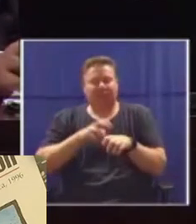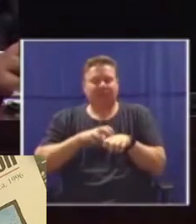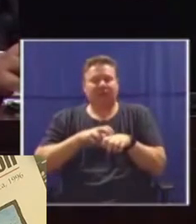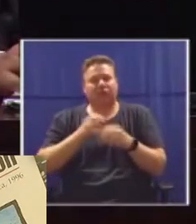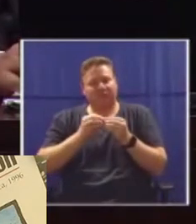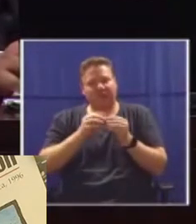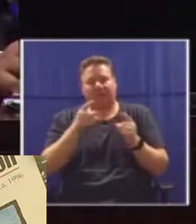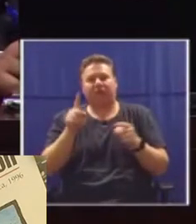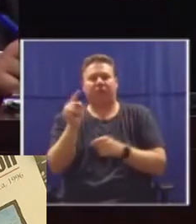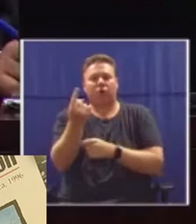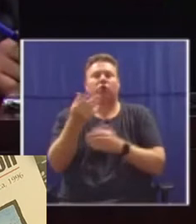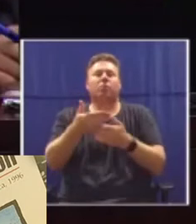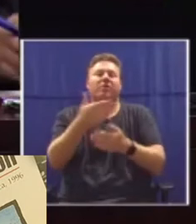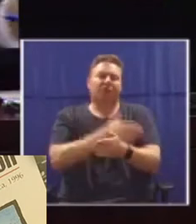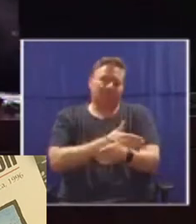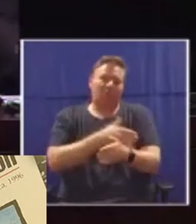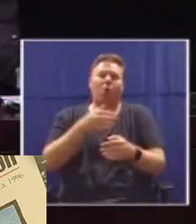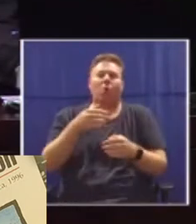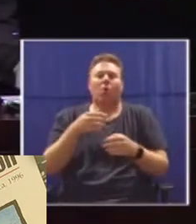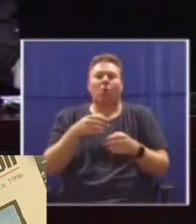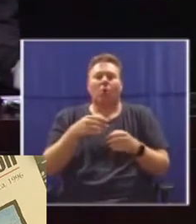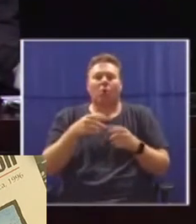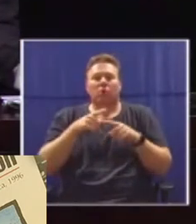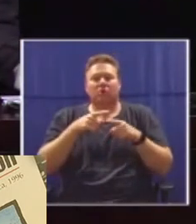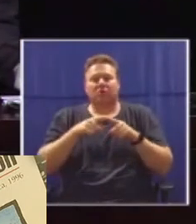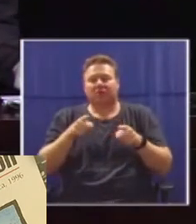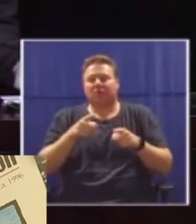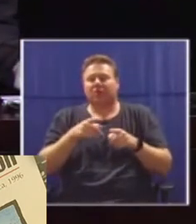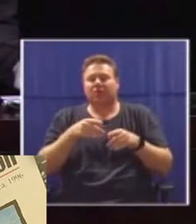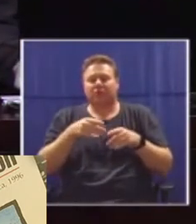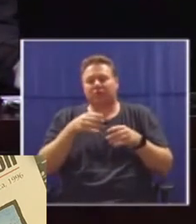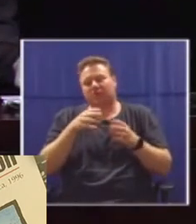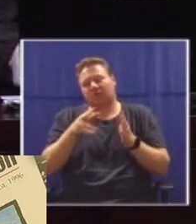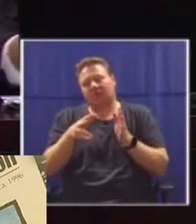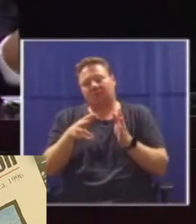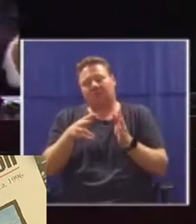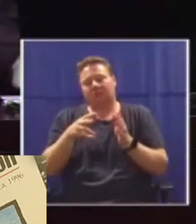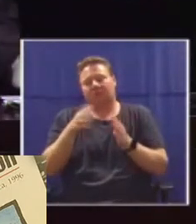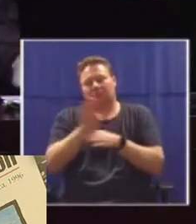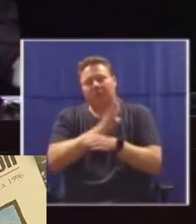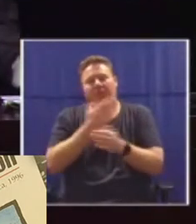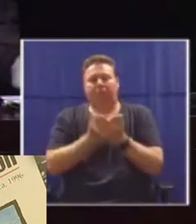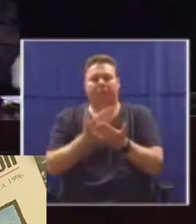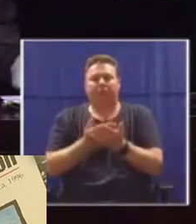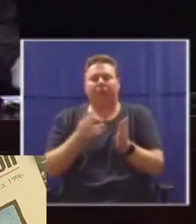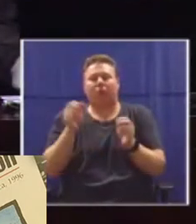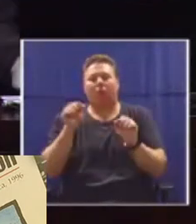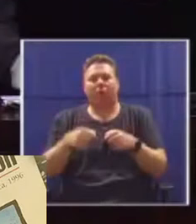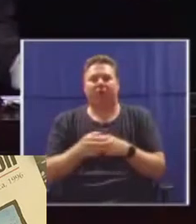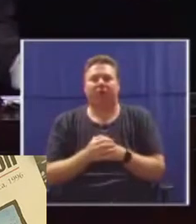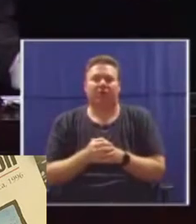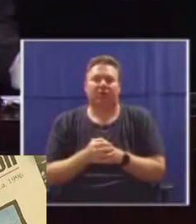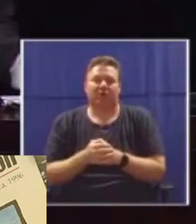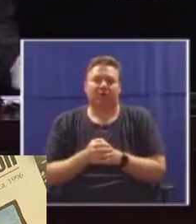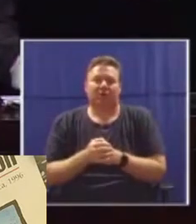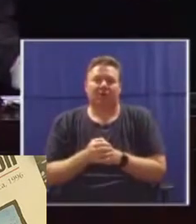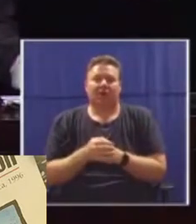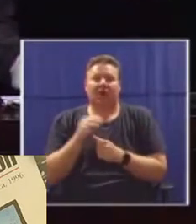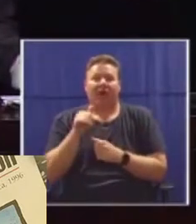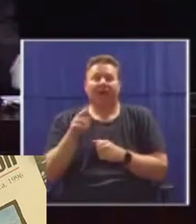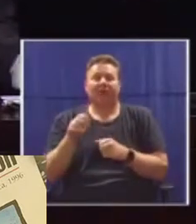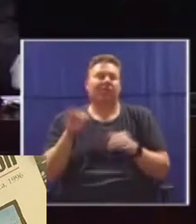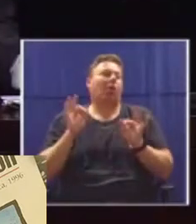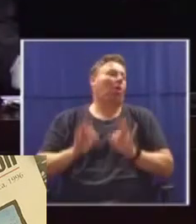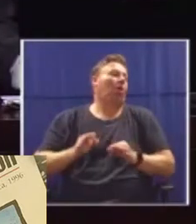dealt with in a rushed manner, tick-boxed and rubber-stamped on all sides by the ANC, while all along the DA warned